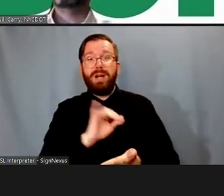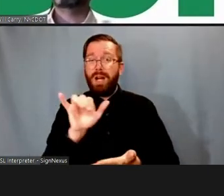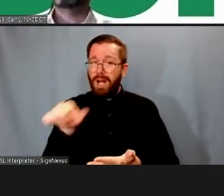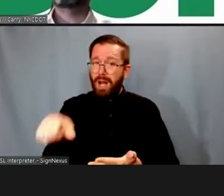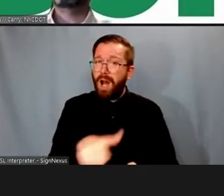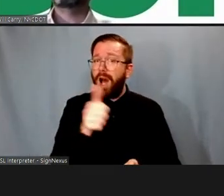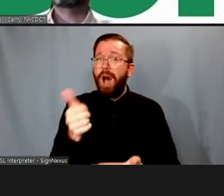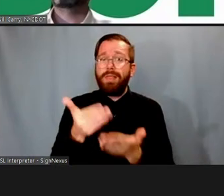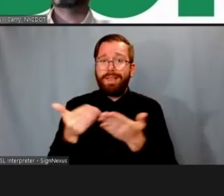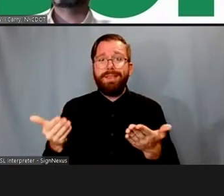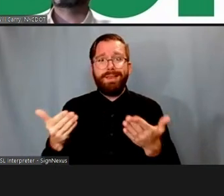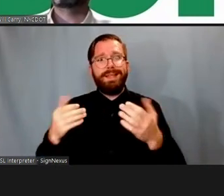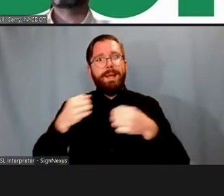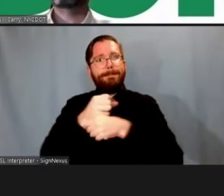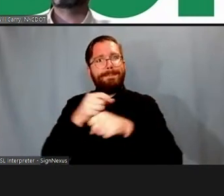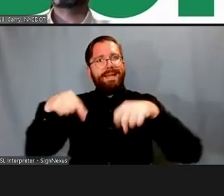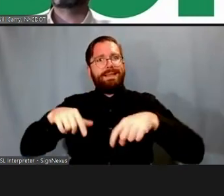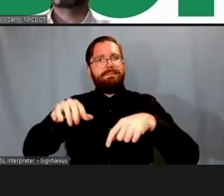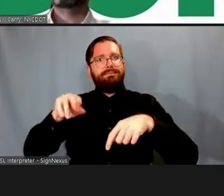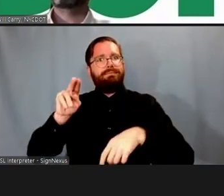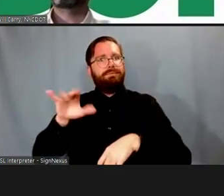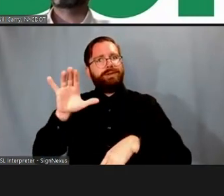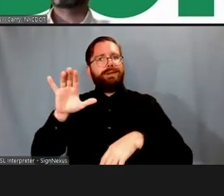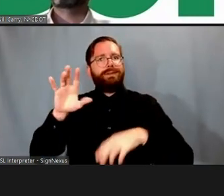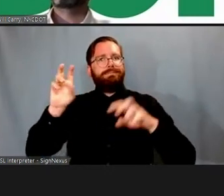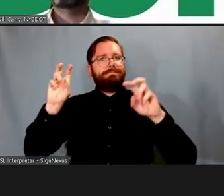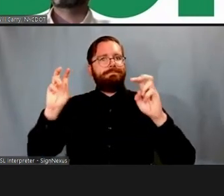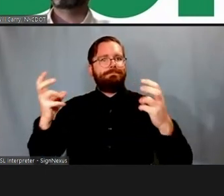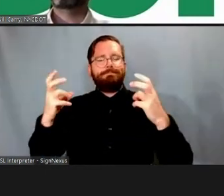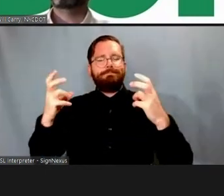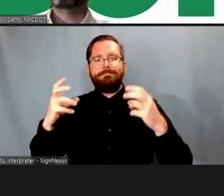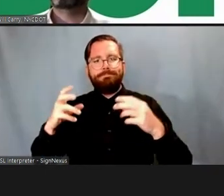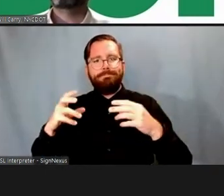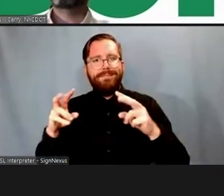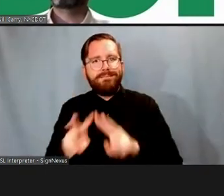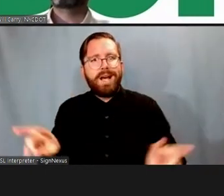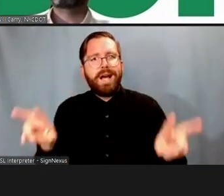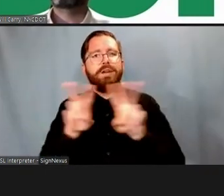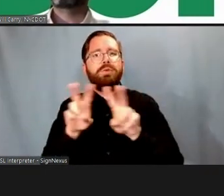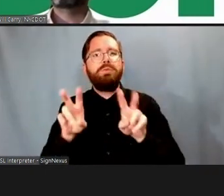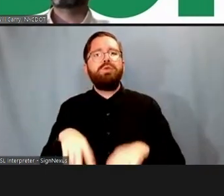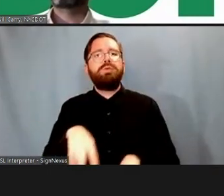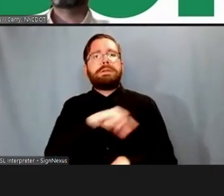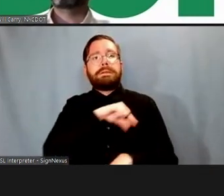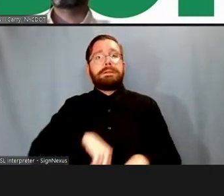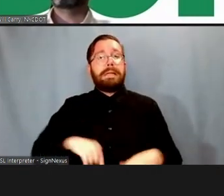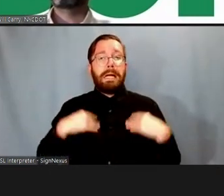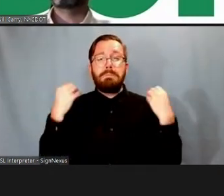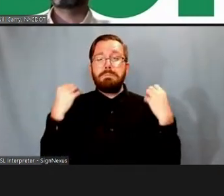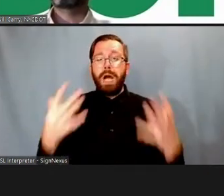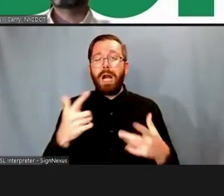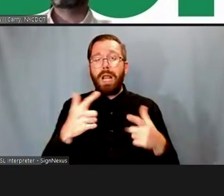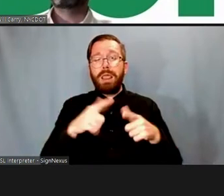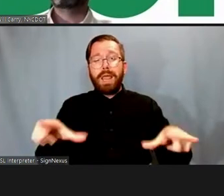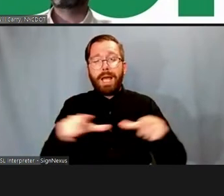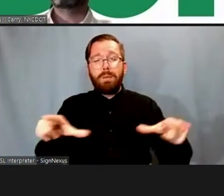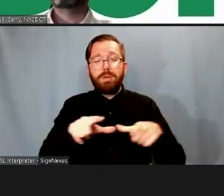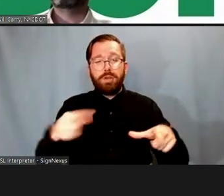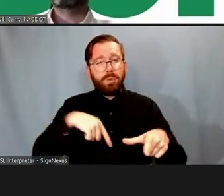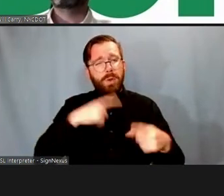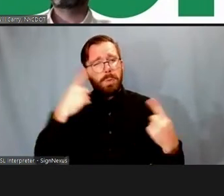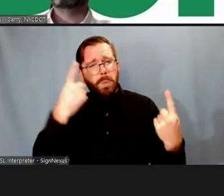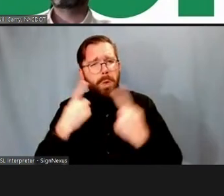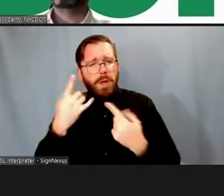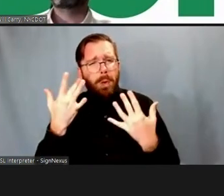valuable why where there's more languages spoken in queens than anywhere else on earth and we wonder why so many new words pop up around here that's what's in